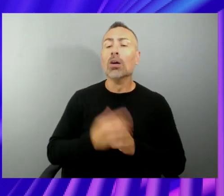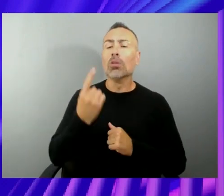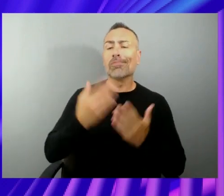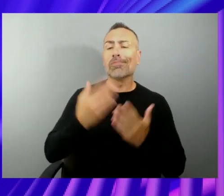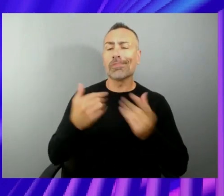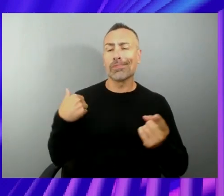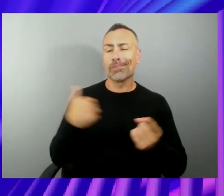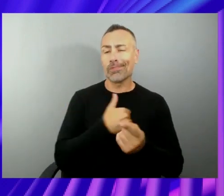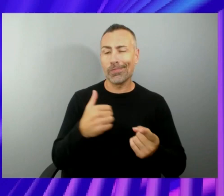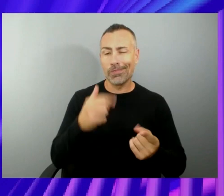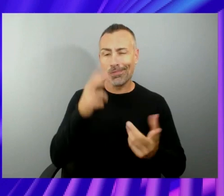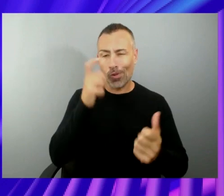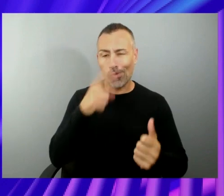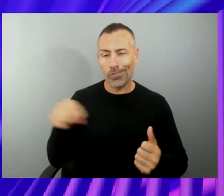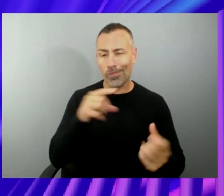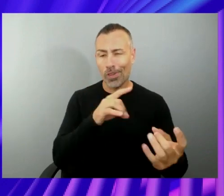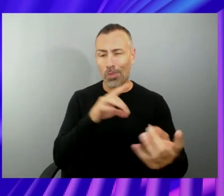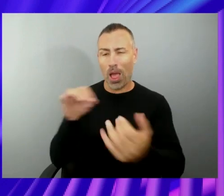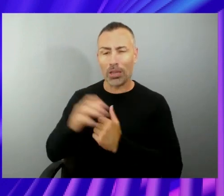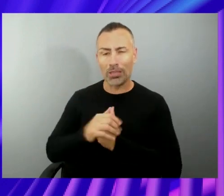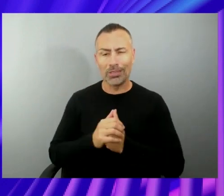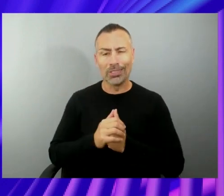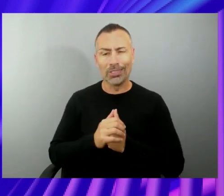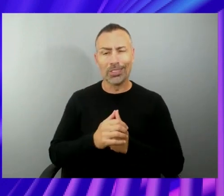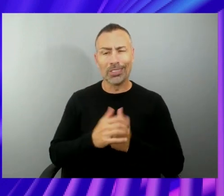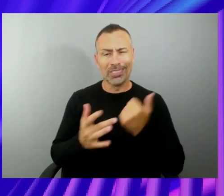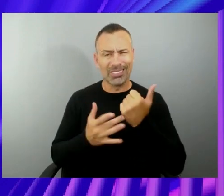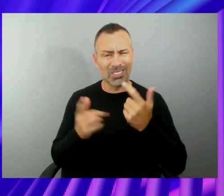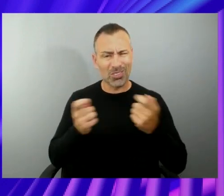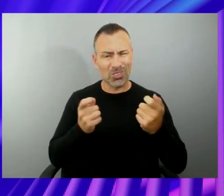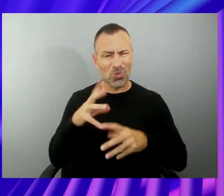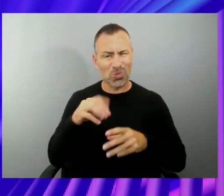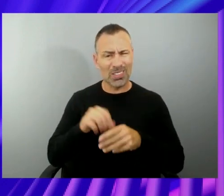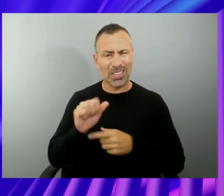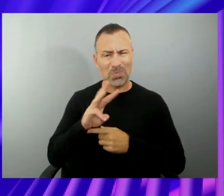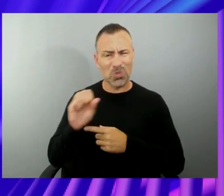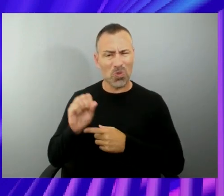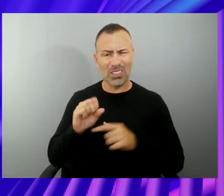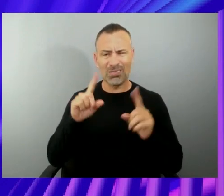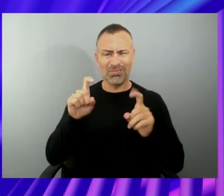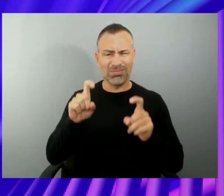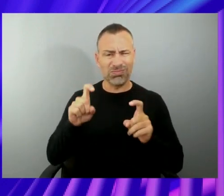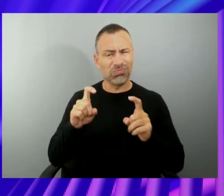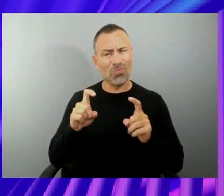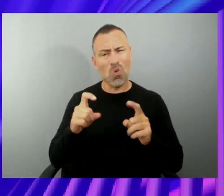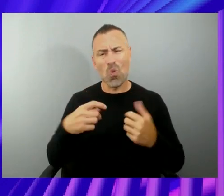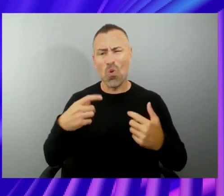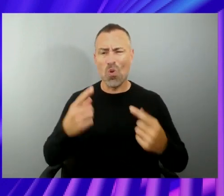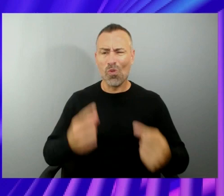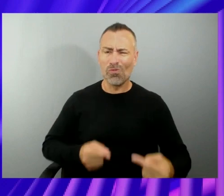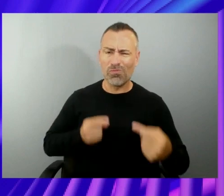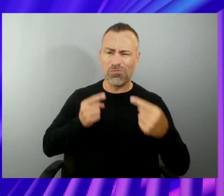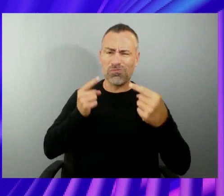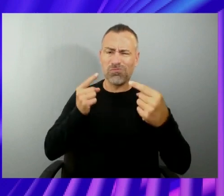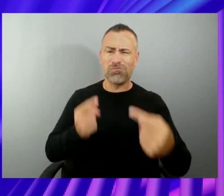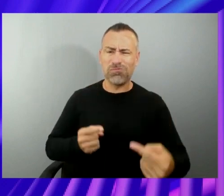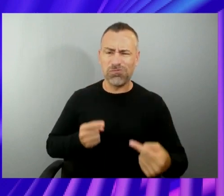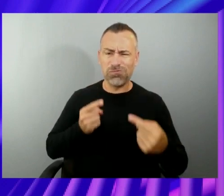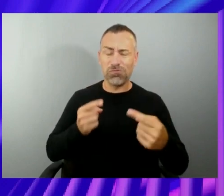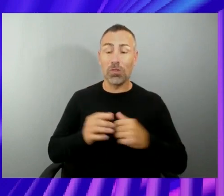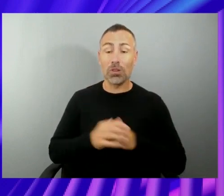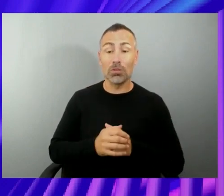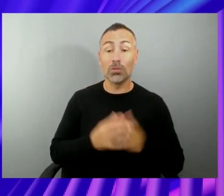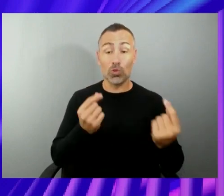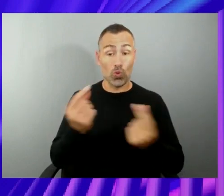testing technical controls inside their AWS accounts. So what we did is taking all that